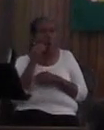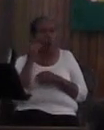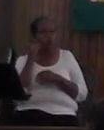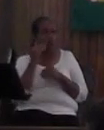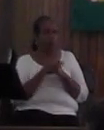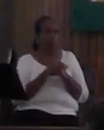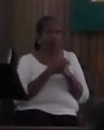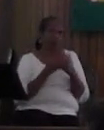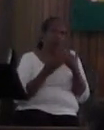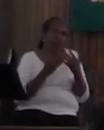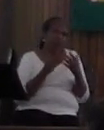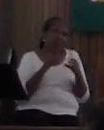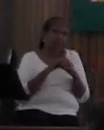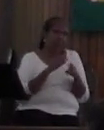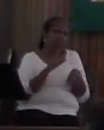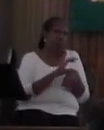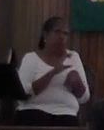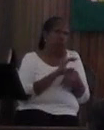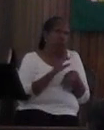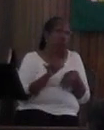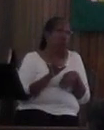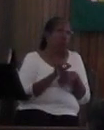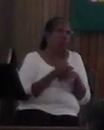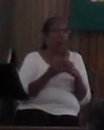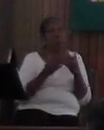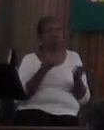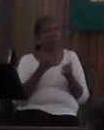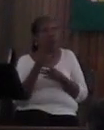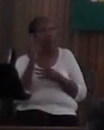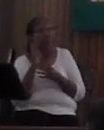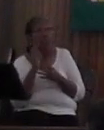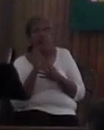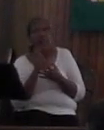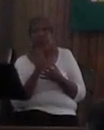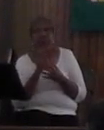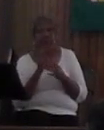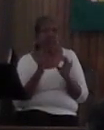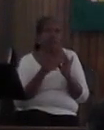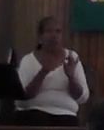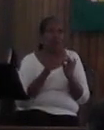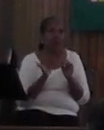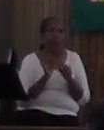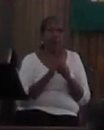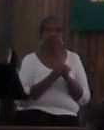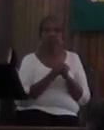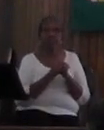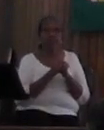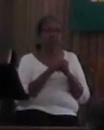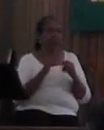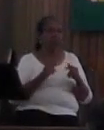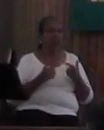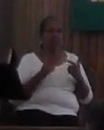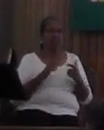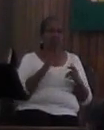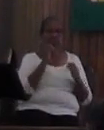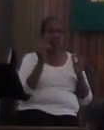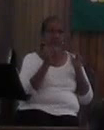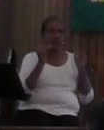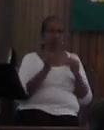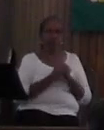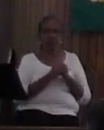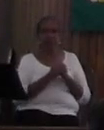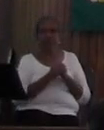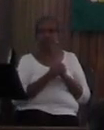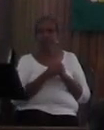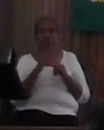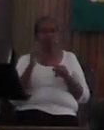and even in our churches, you may hear things like, life isn't fair.